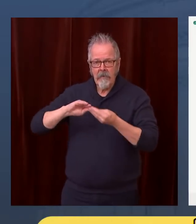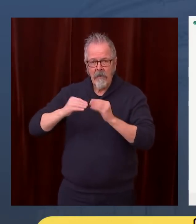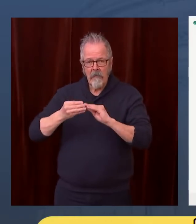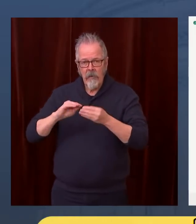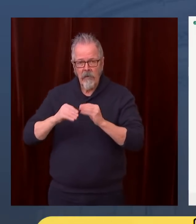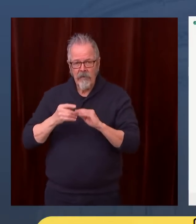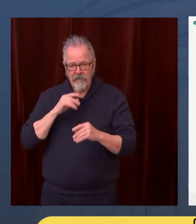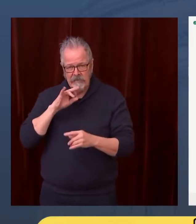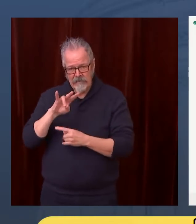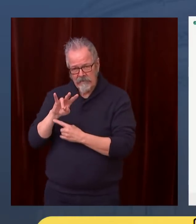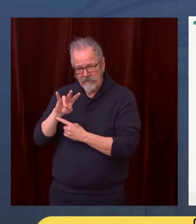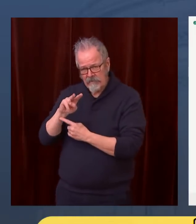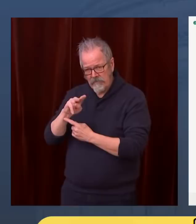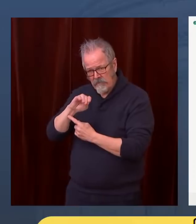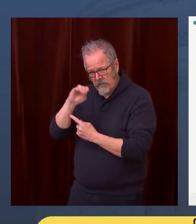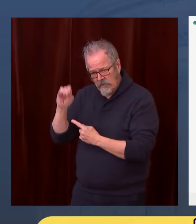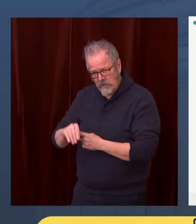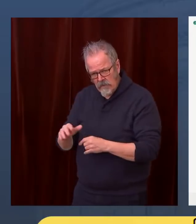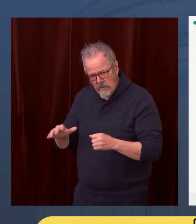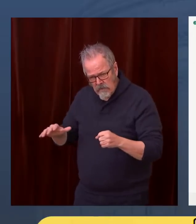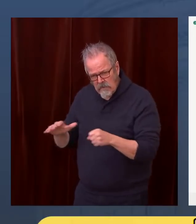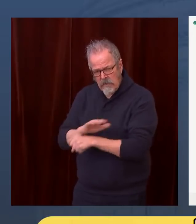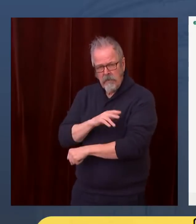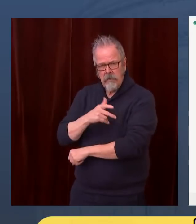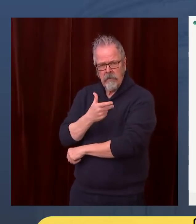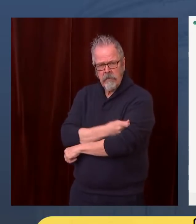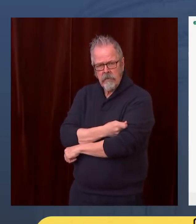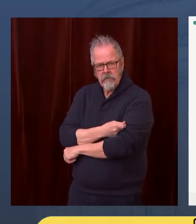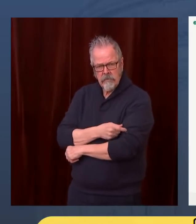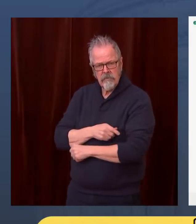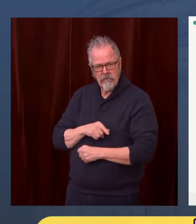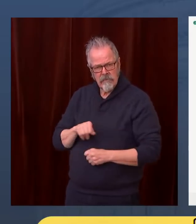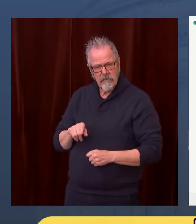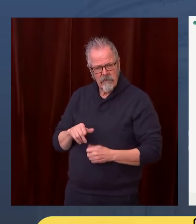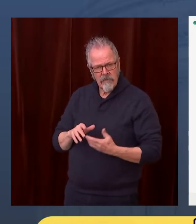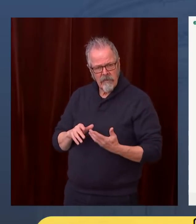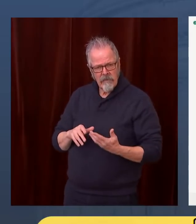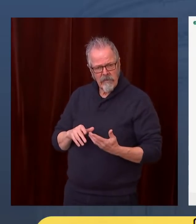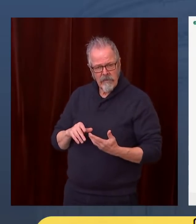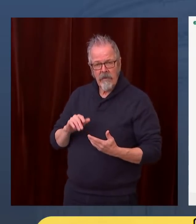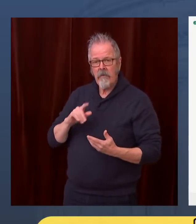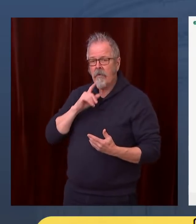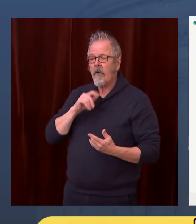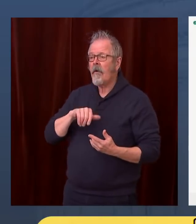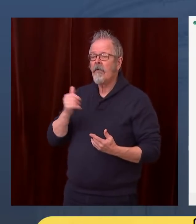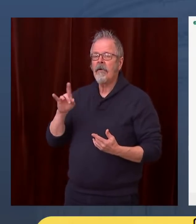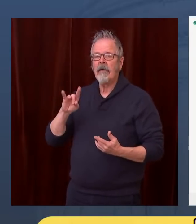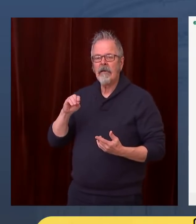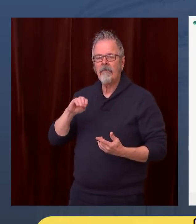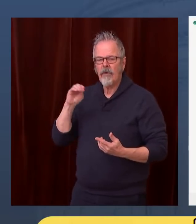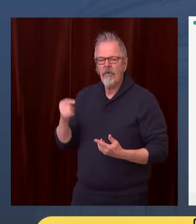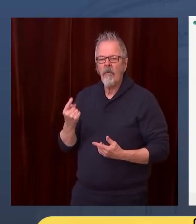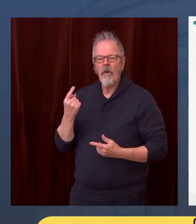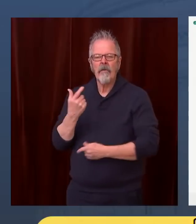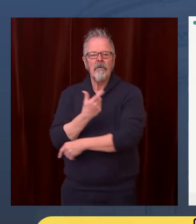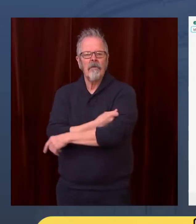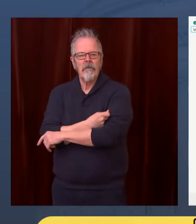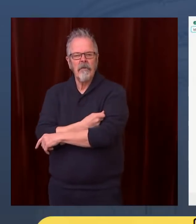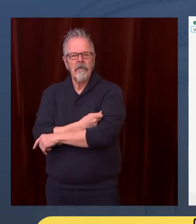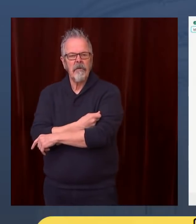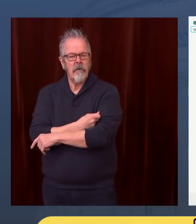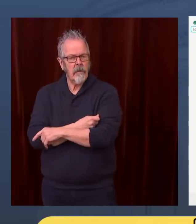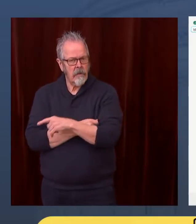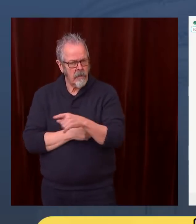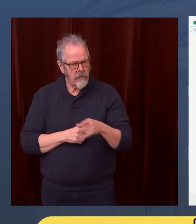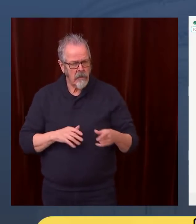72+% that are fully vaccinated of the eligible population, or 80+% have gotten one dose, here's the challenge, and we've said this